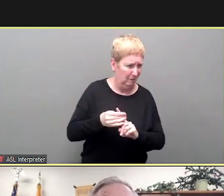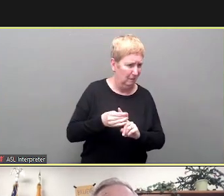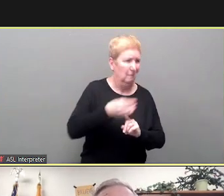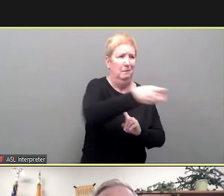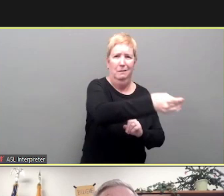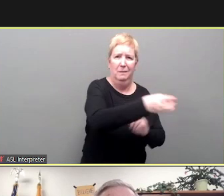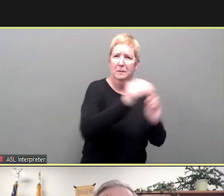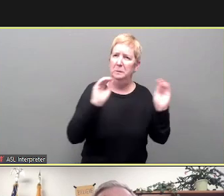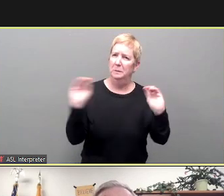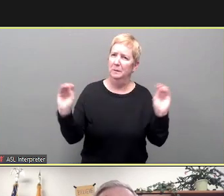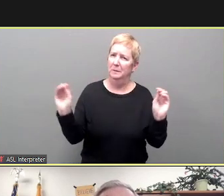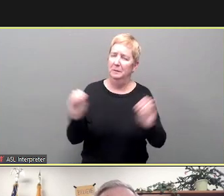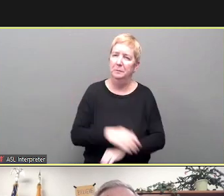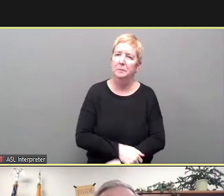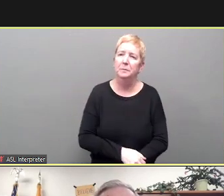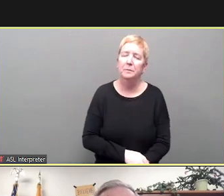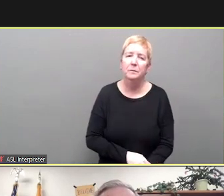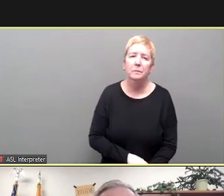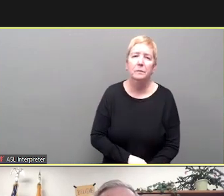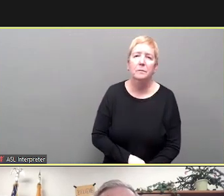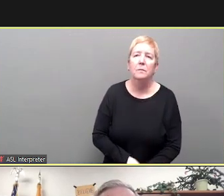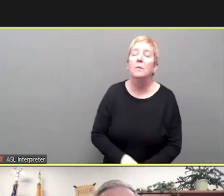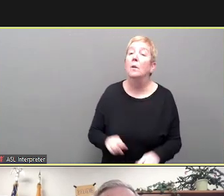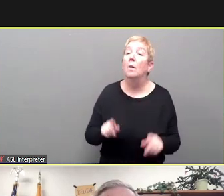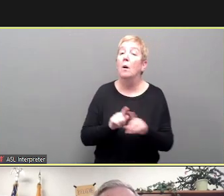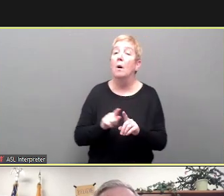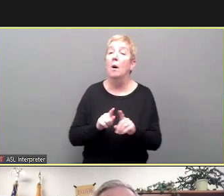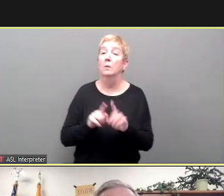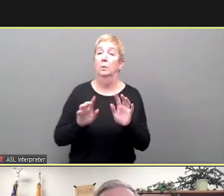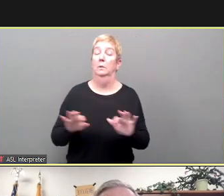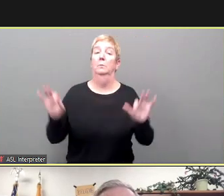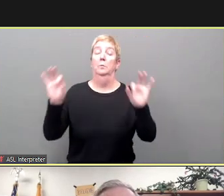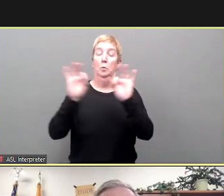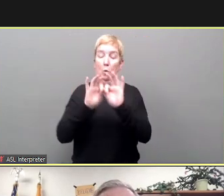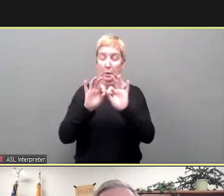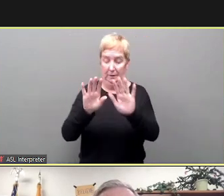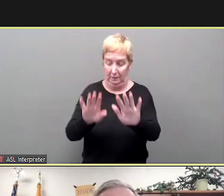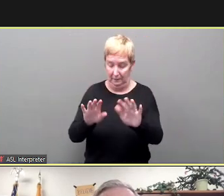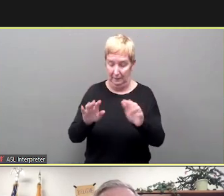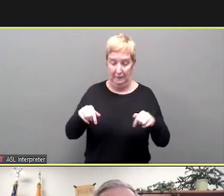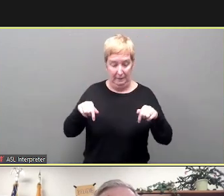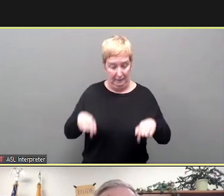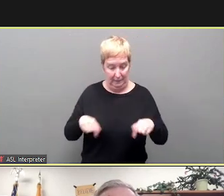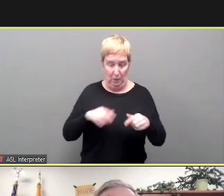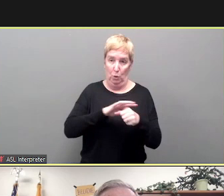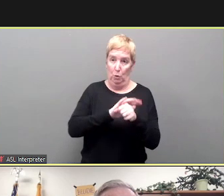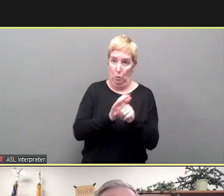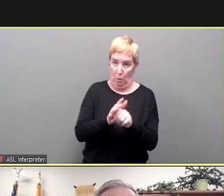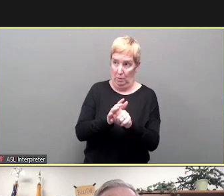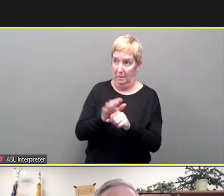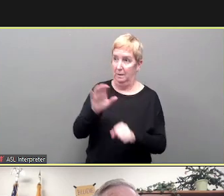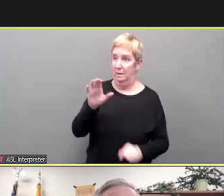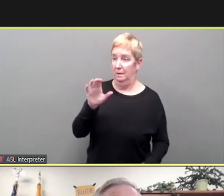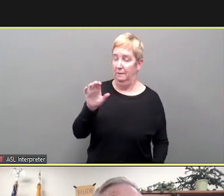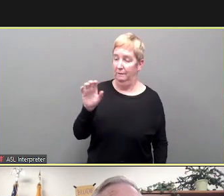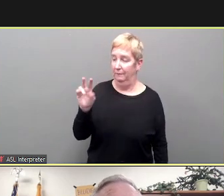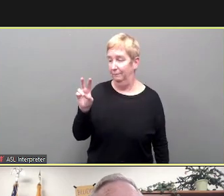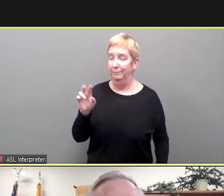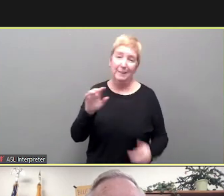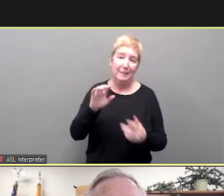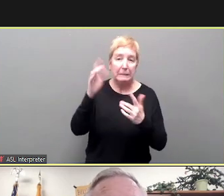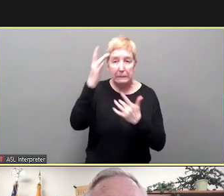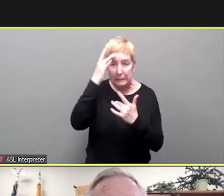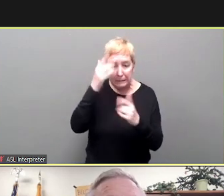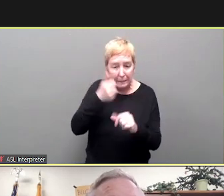it's also just important to note that with the coronavirus disease, it can be much more